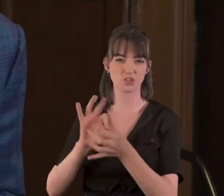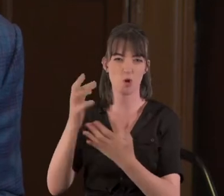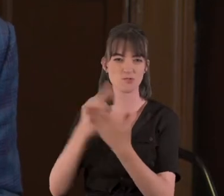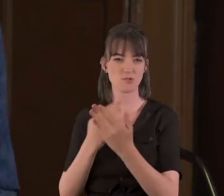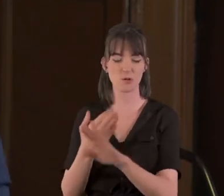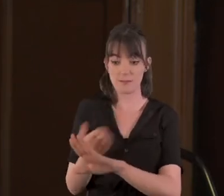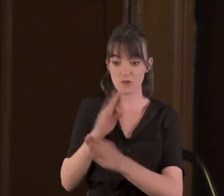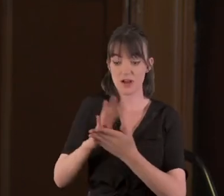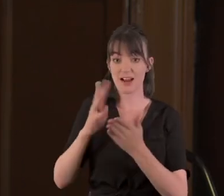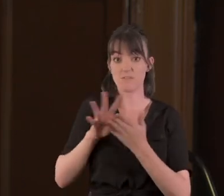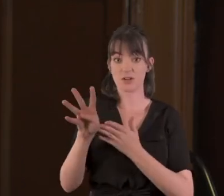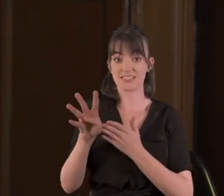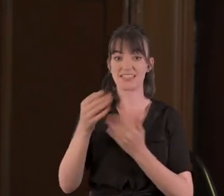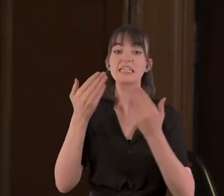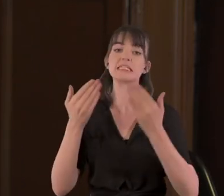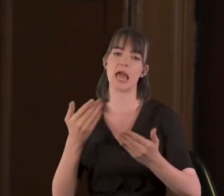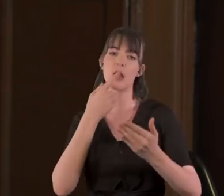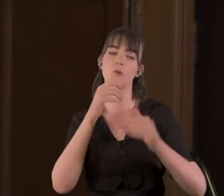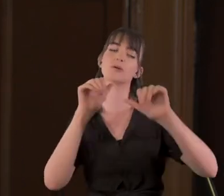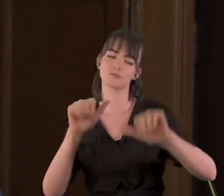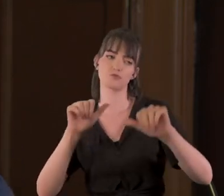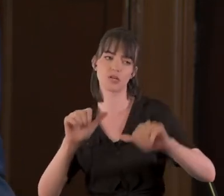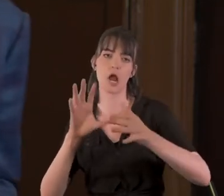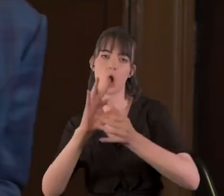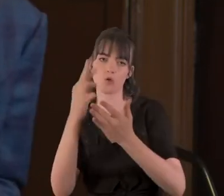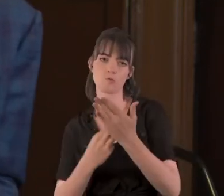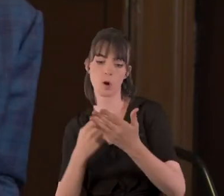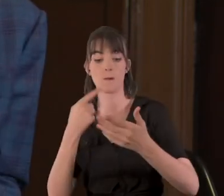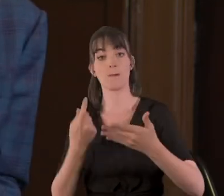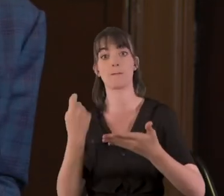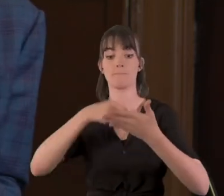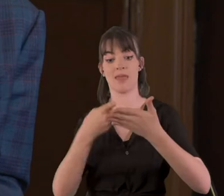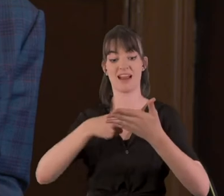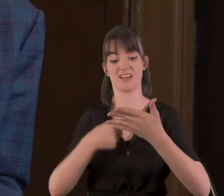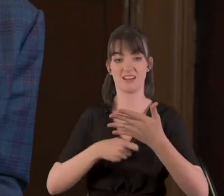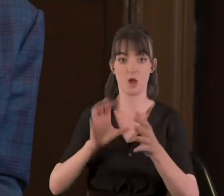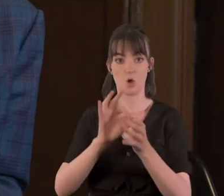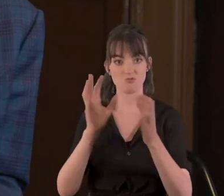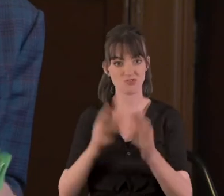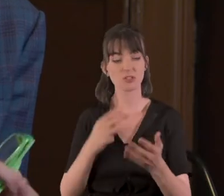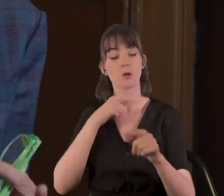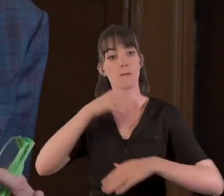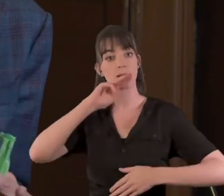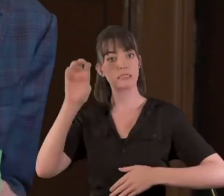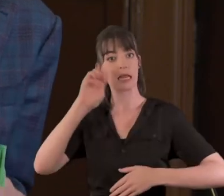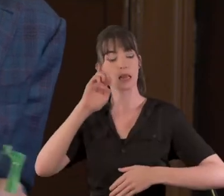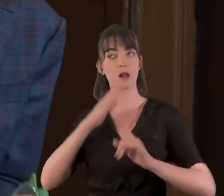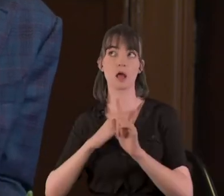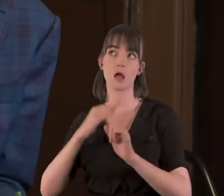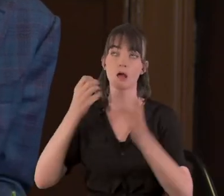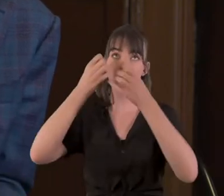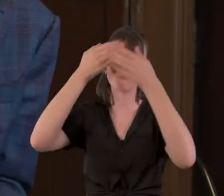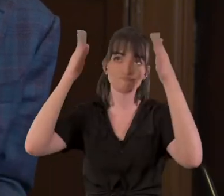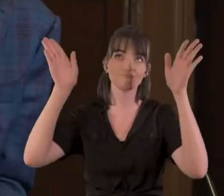1914 are now conceding Home Rule plus in 1921. So the British have moved a long way. And I think that is some